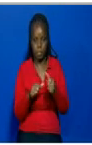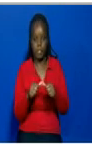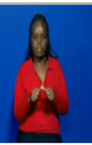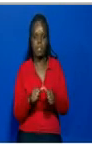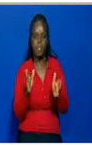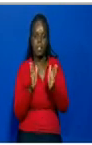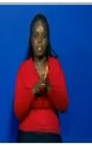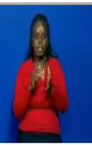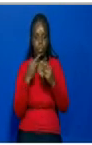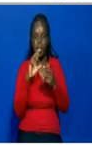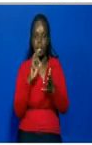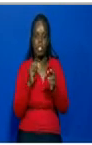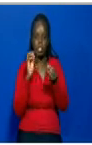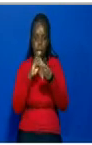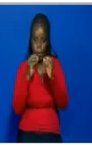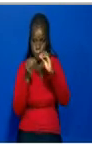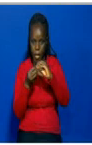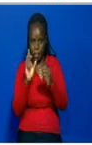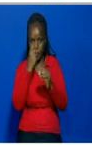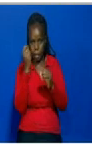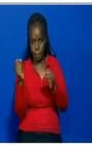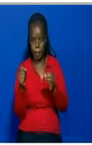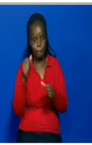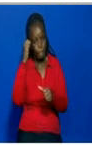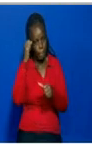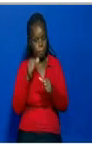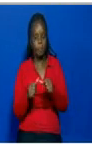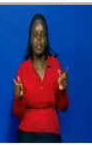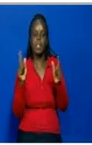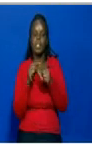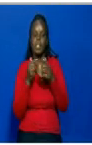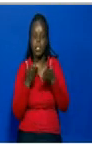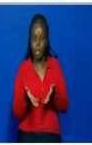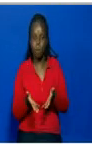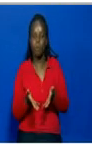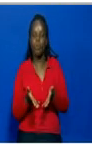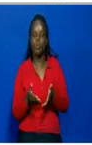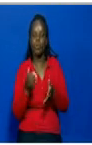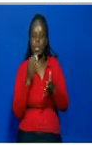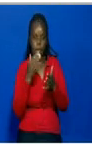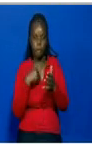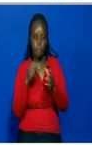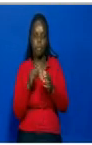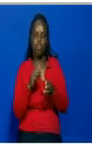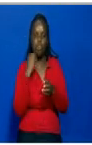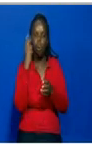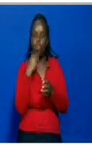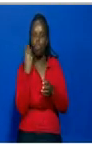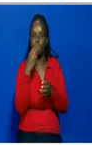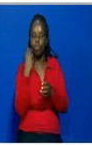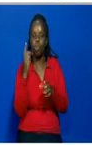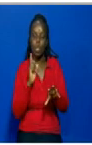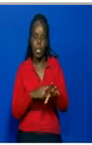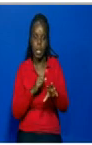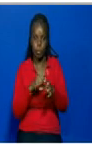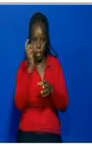and we are on numbers writing. Remember, up until now in our former sessions, we have been very oral. We are now getting